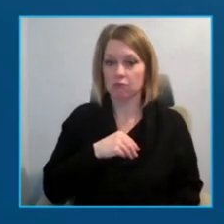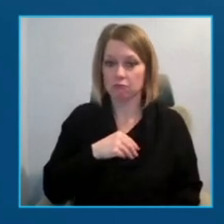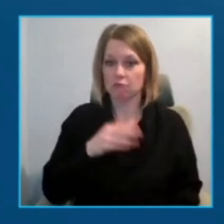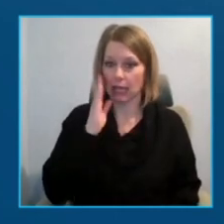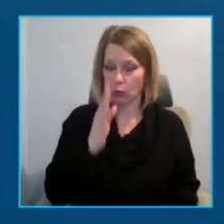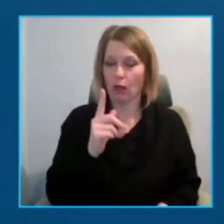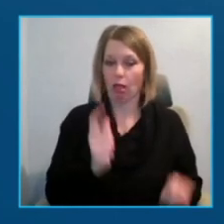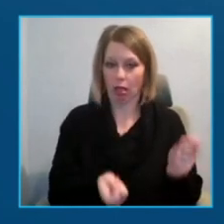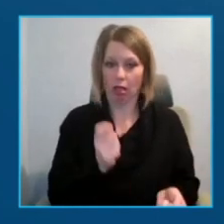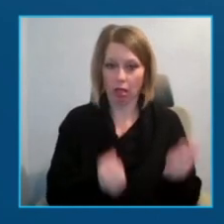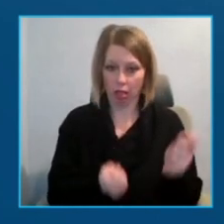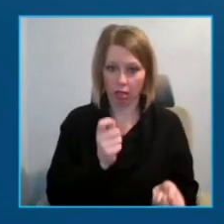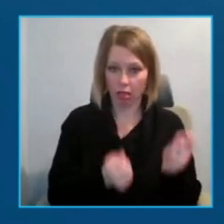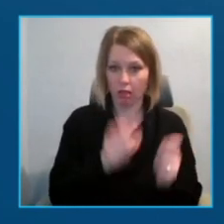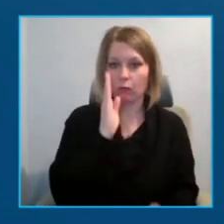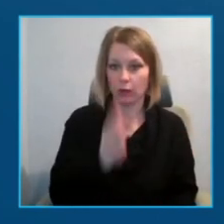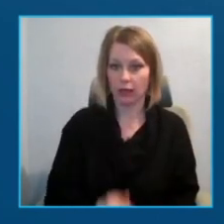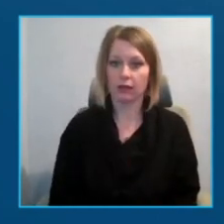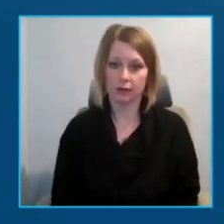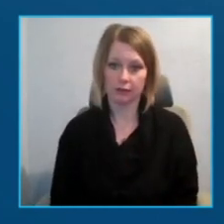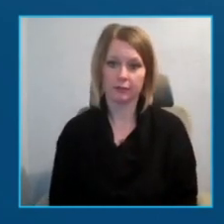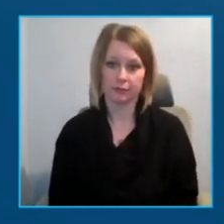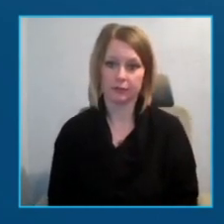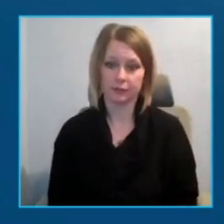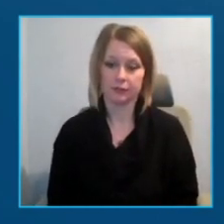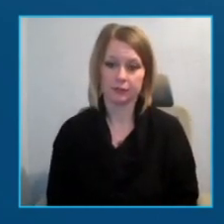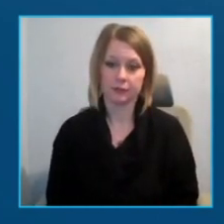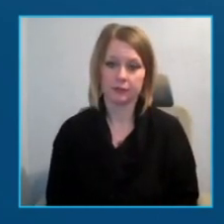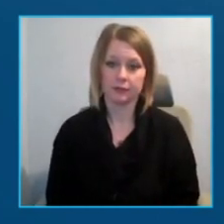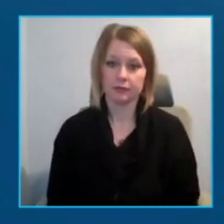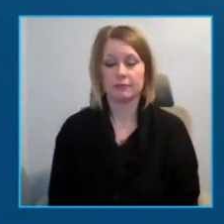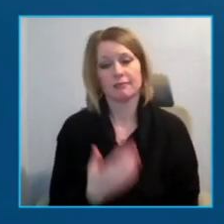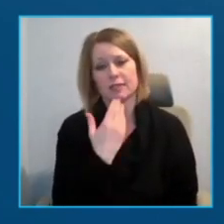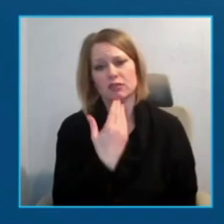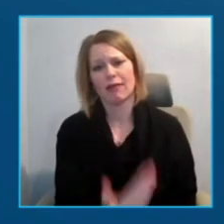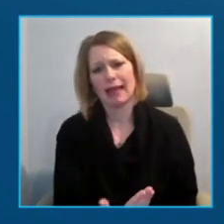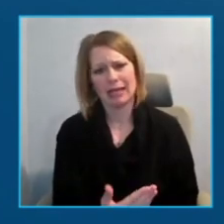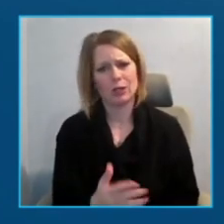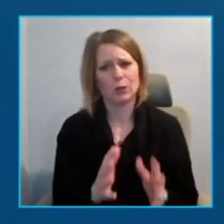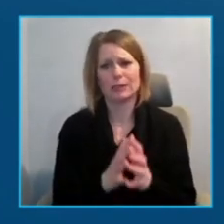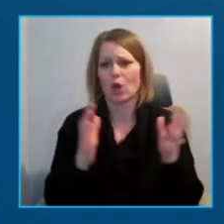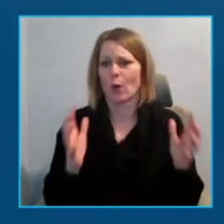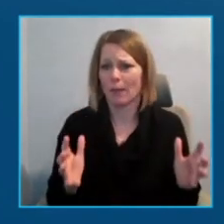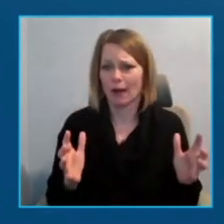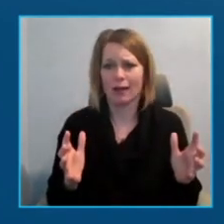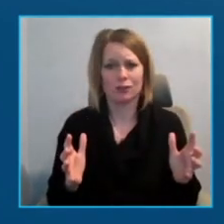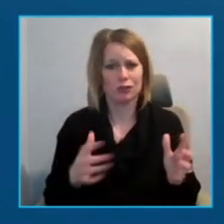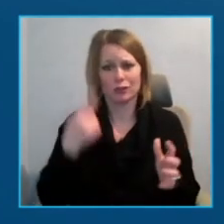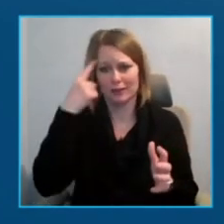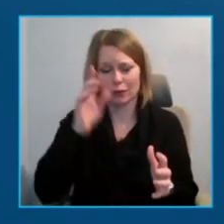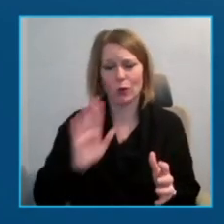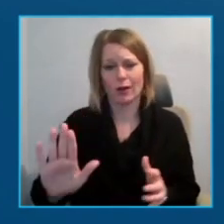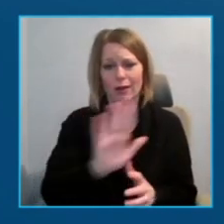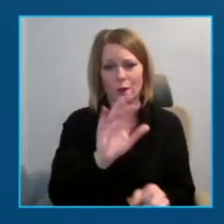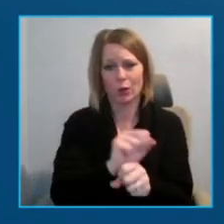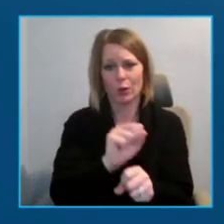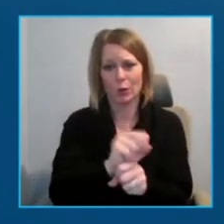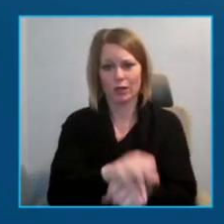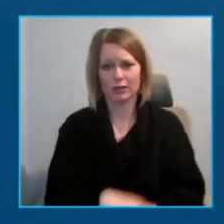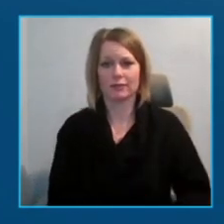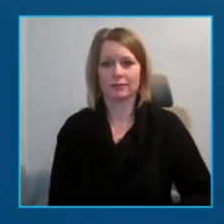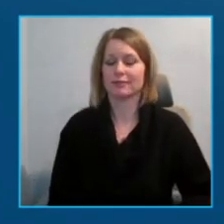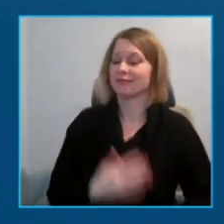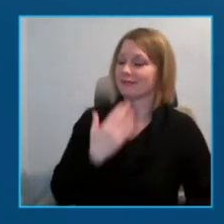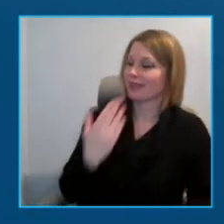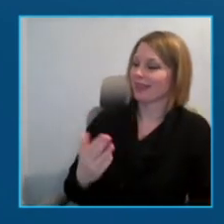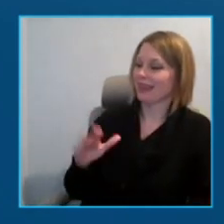suggested changes that my colleagues are also making. But thank you so much, everybody, to the work that you're doing for this. Thank you, Artie.